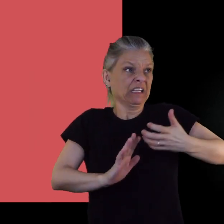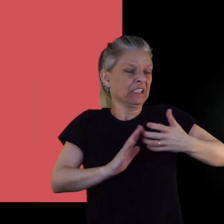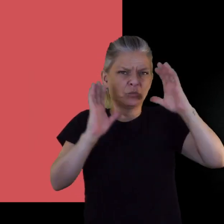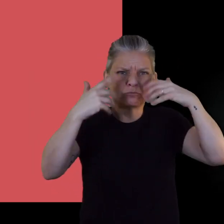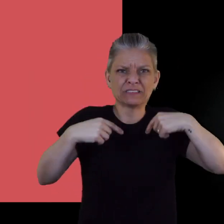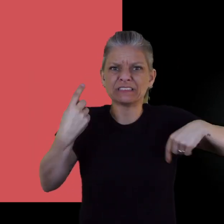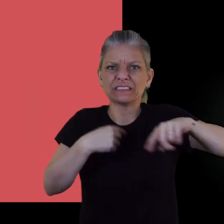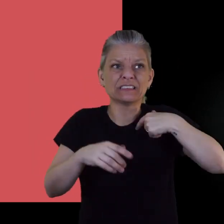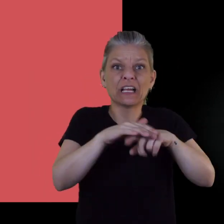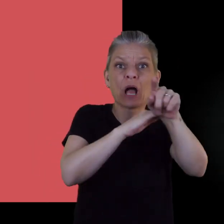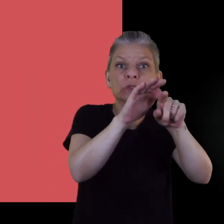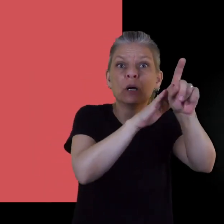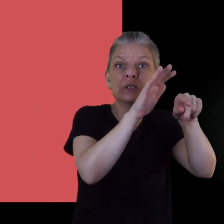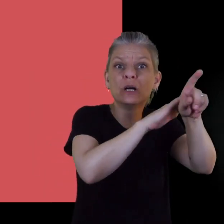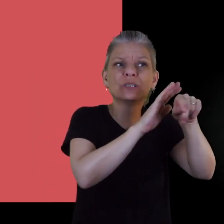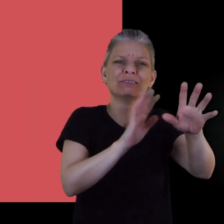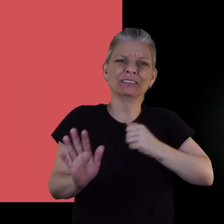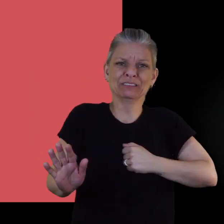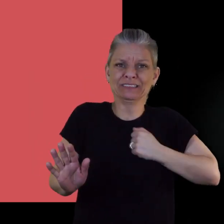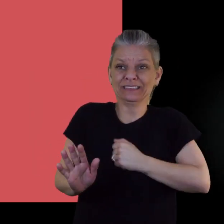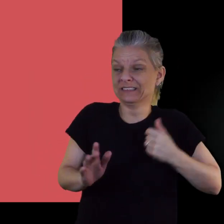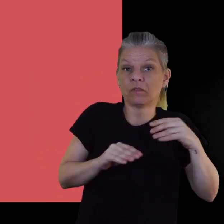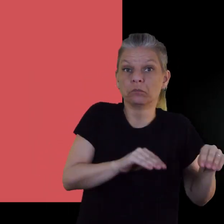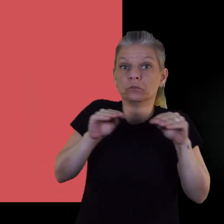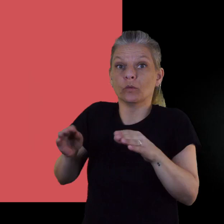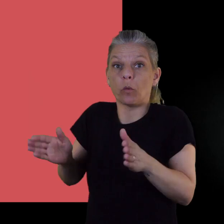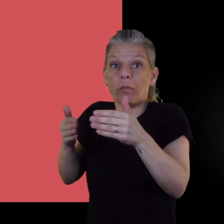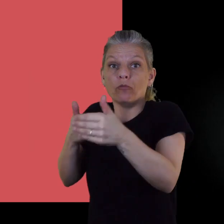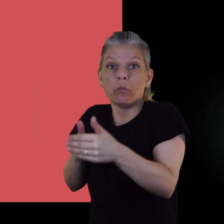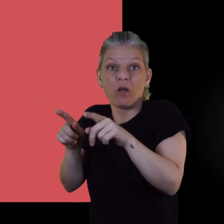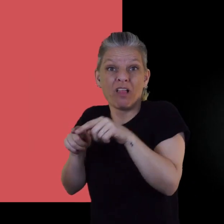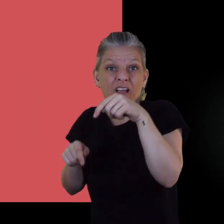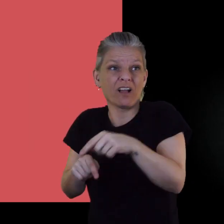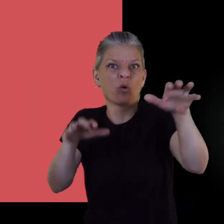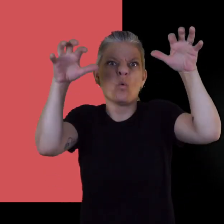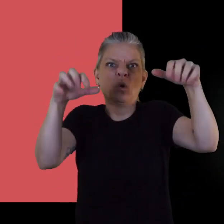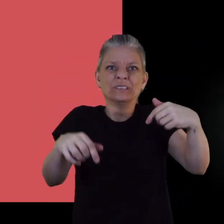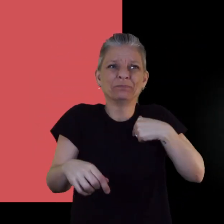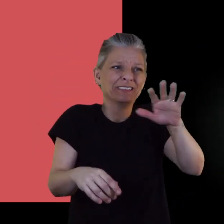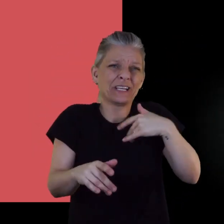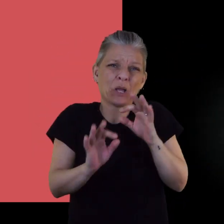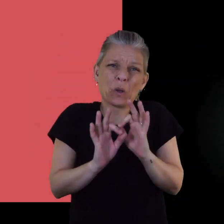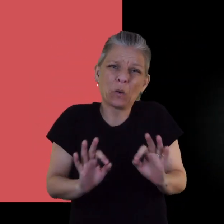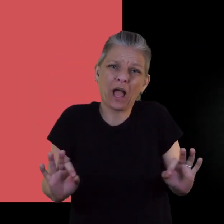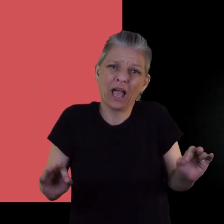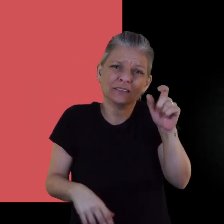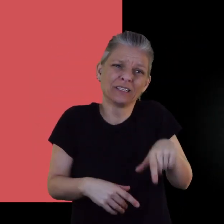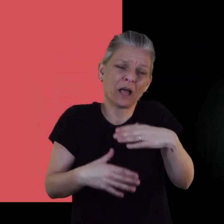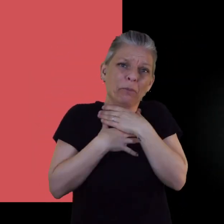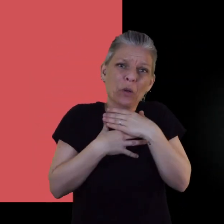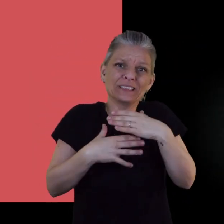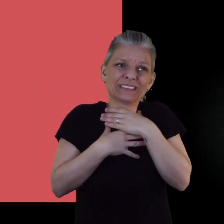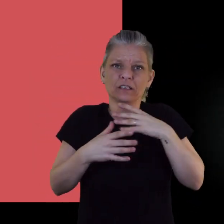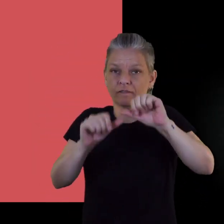and filthy, worried about a soul going out again. Sorry if I move like a paradox, haunt me. You're